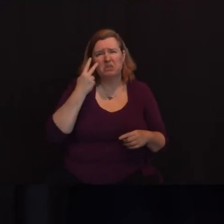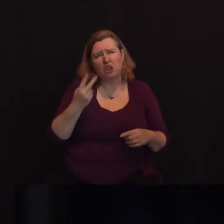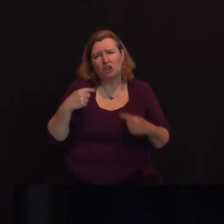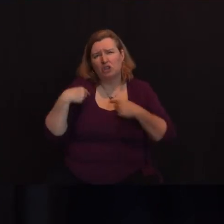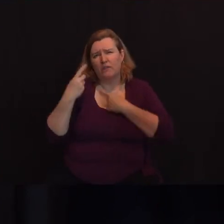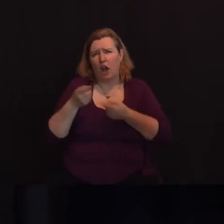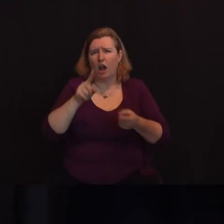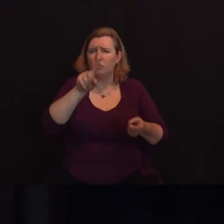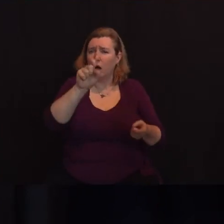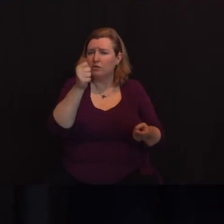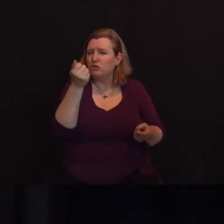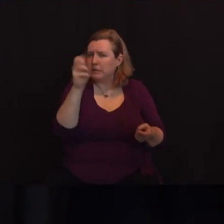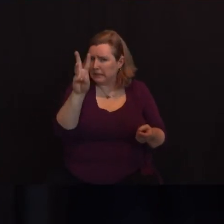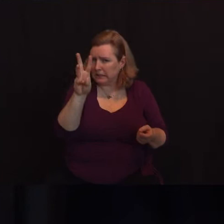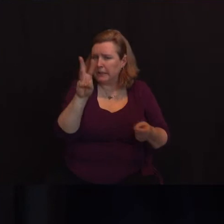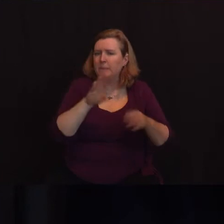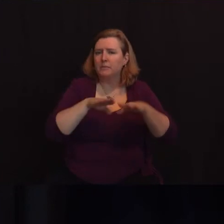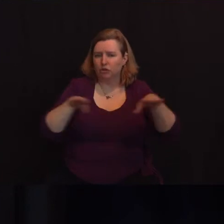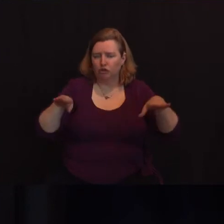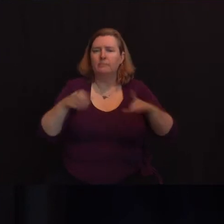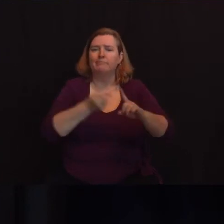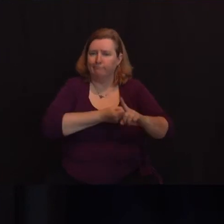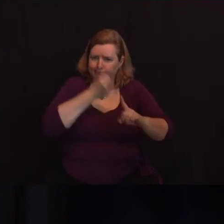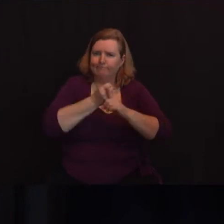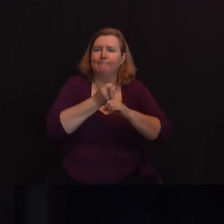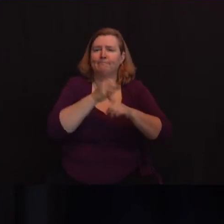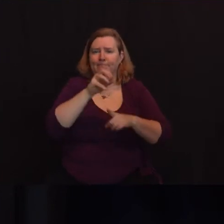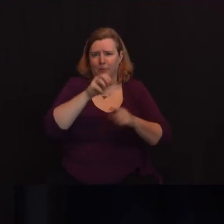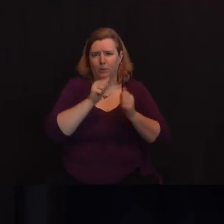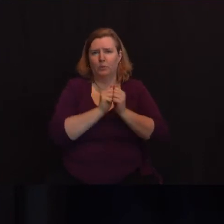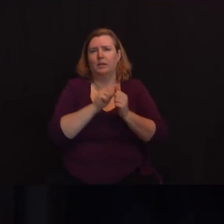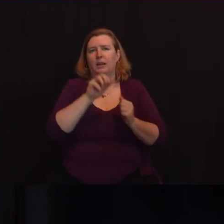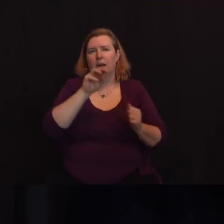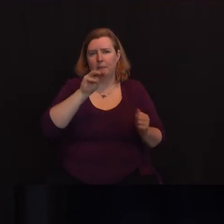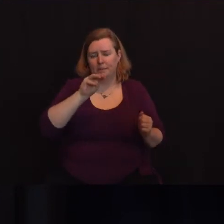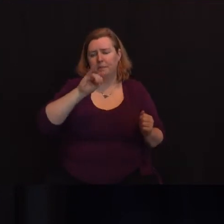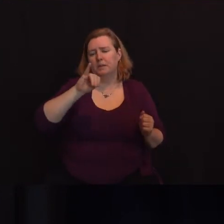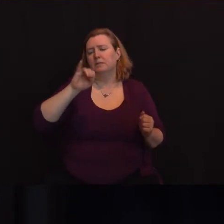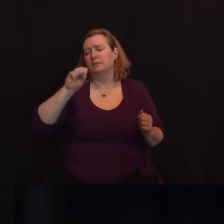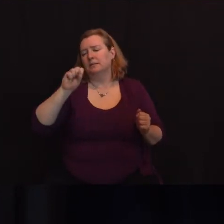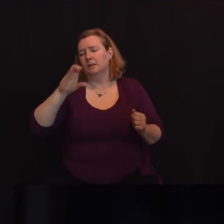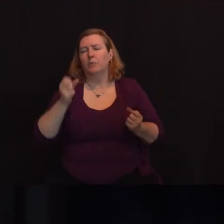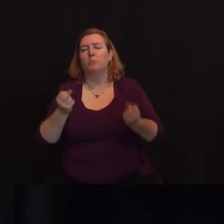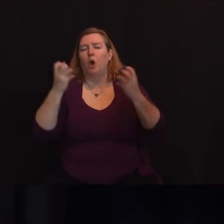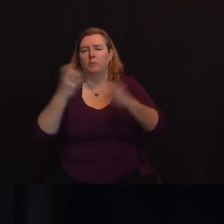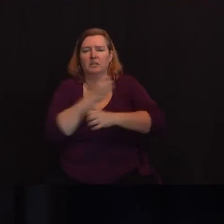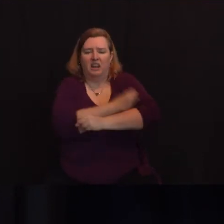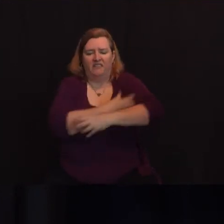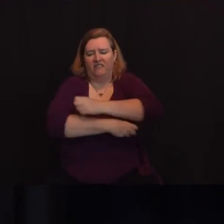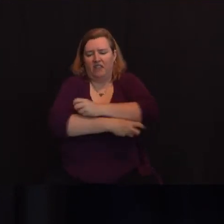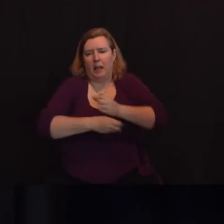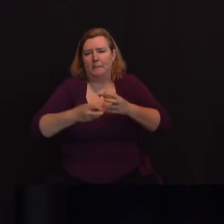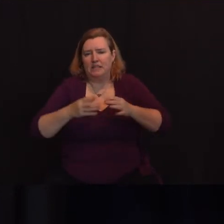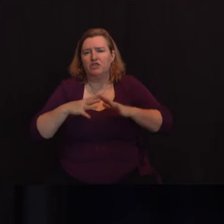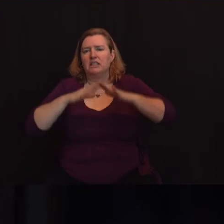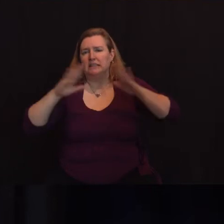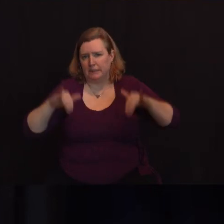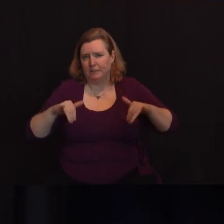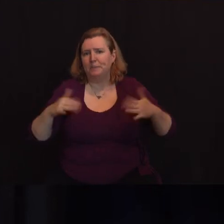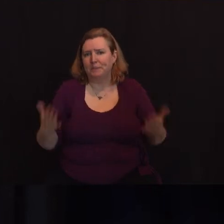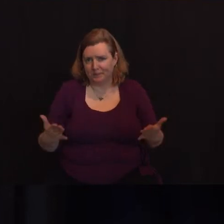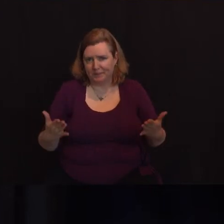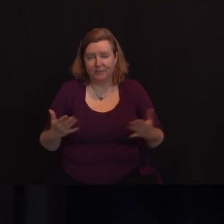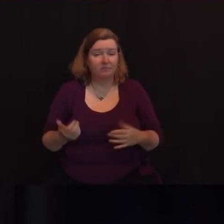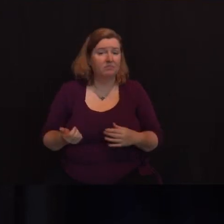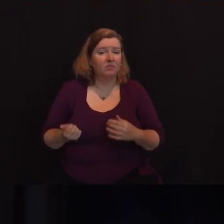116 children were diagnosed with multisystem inflammatory syndrome in children, and all of these